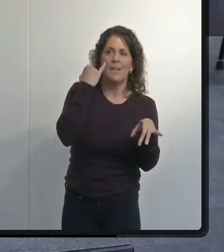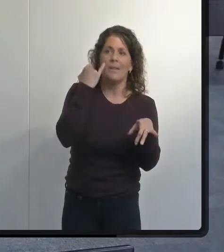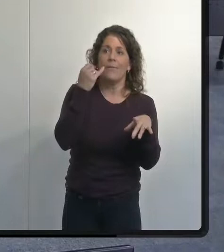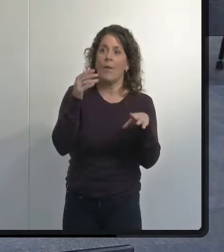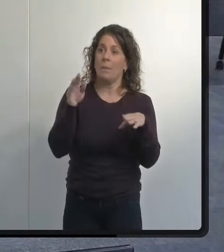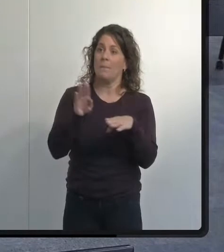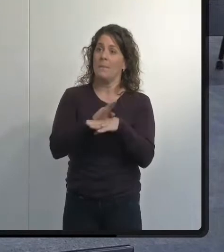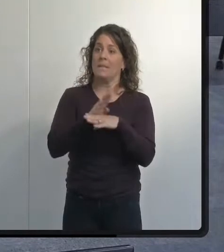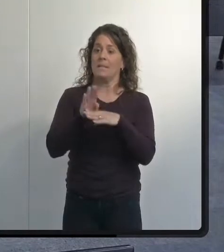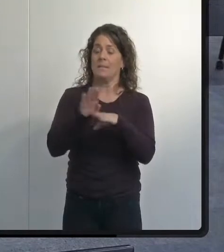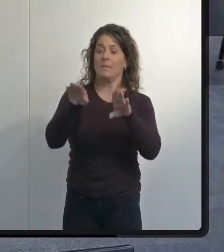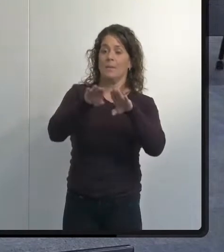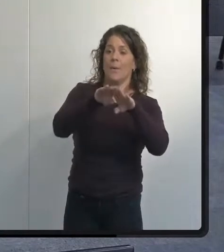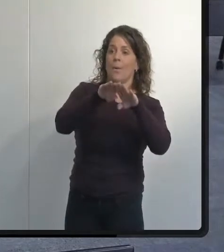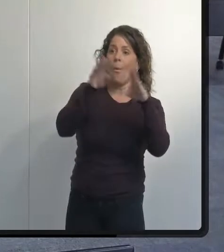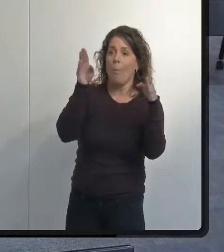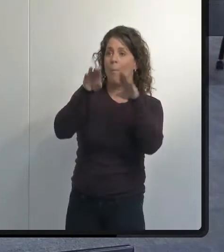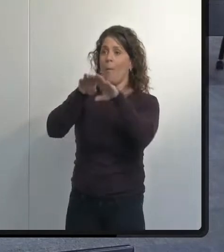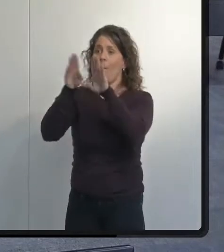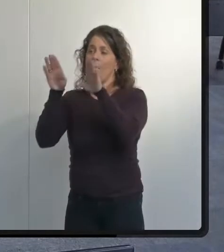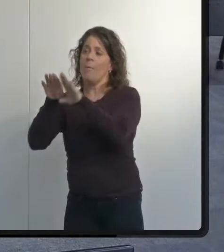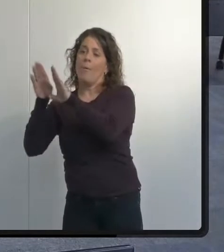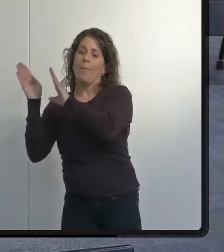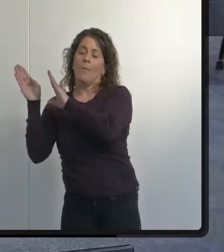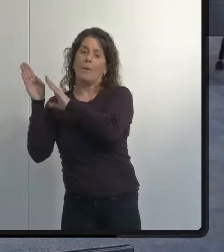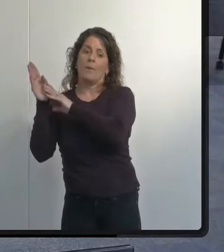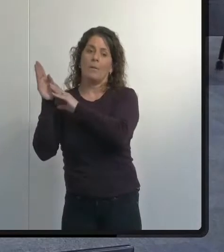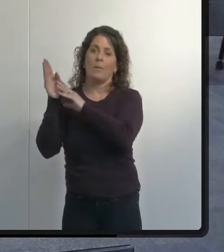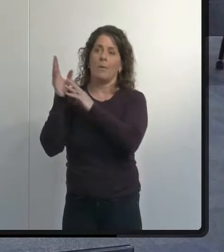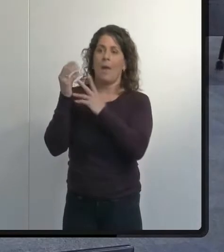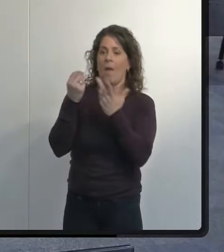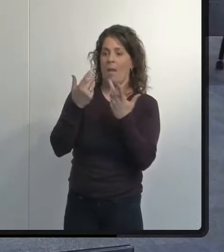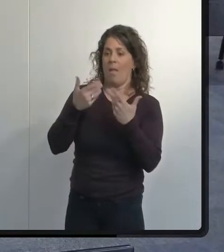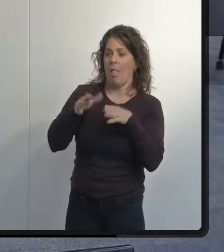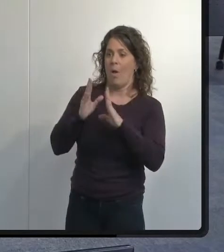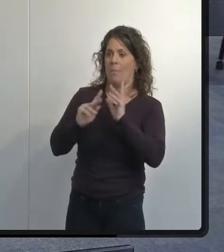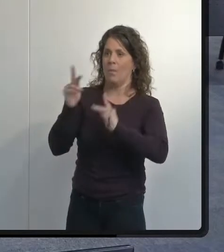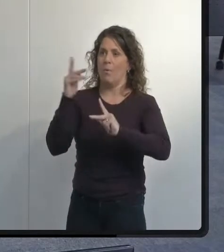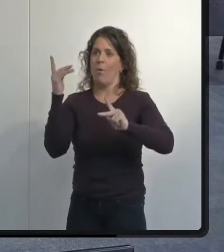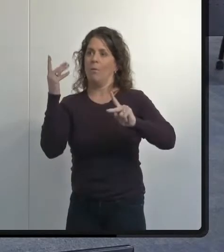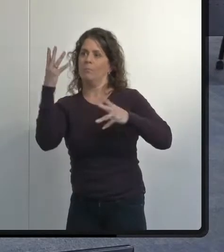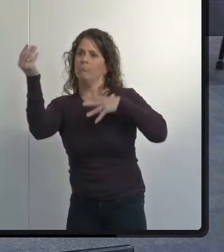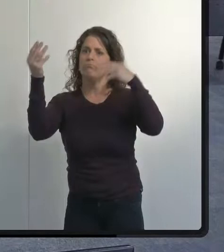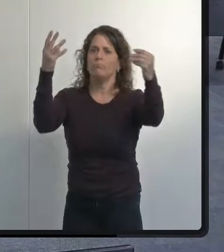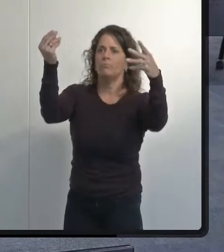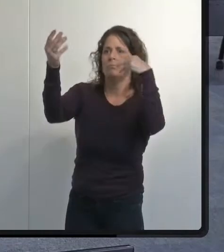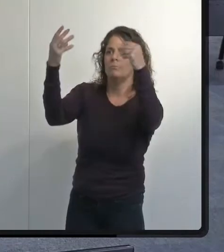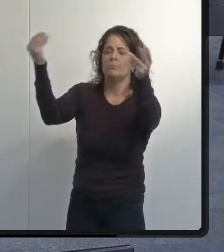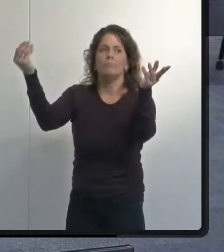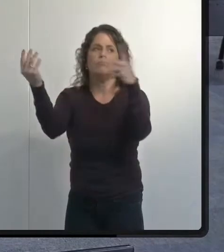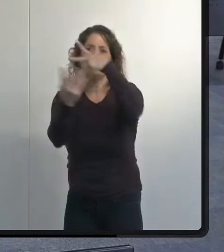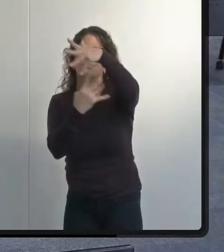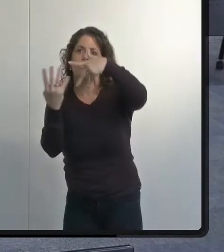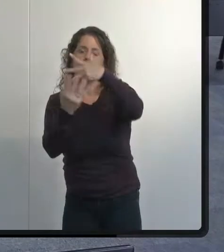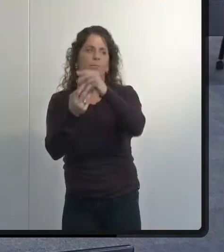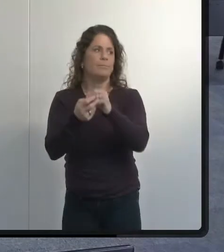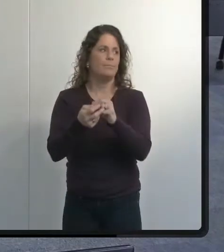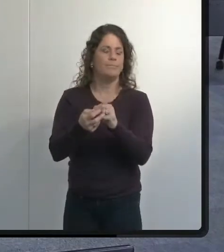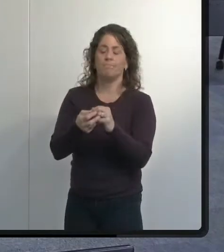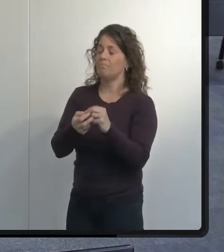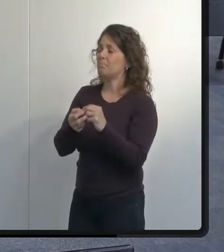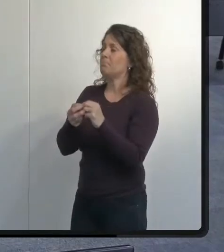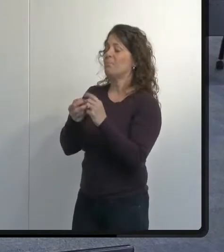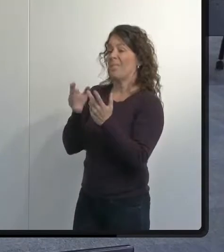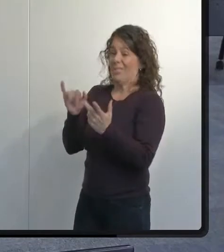more businesses and, let people out of their houses? Dr. Reynoso? That's